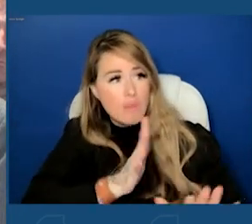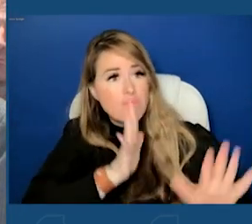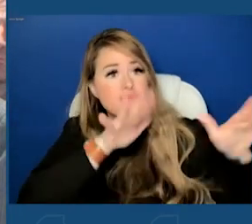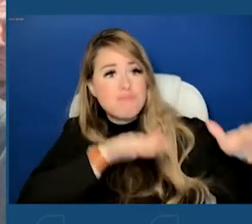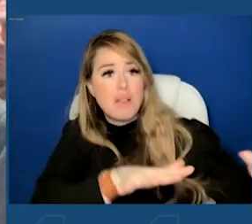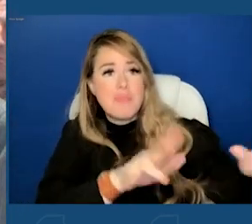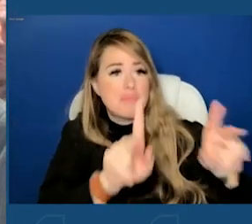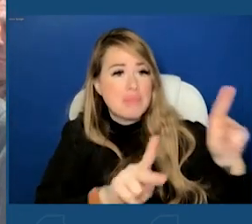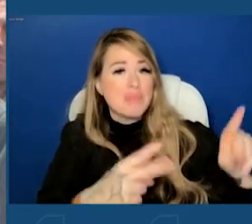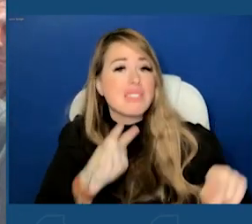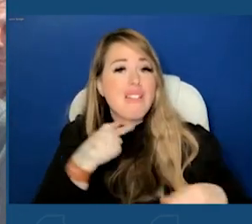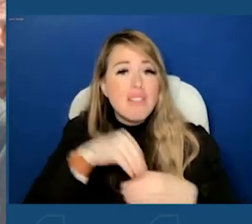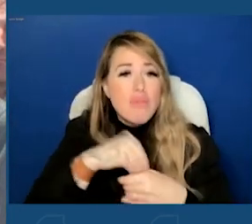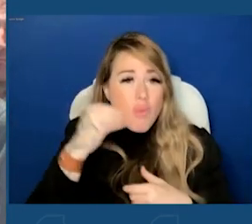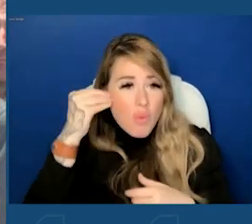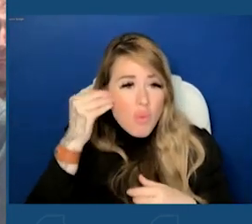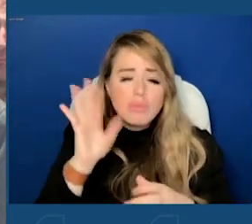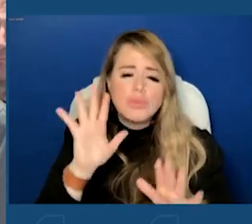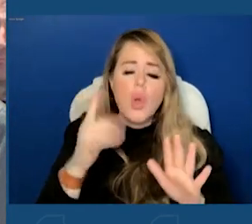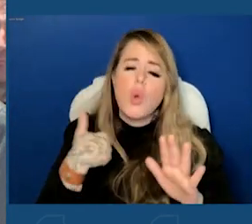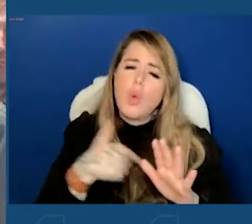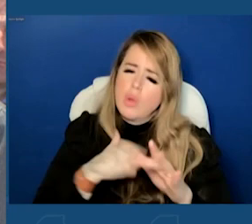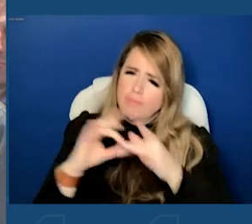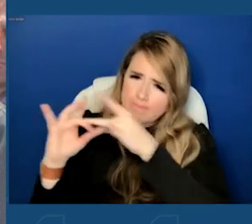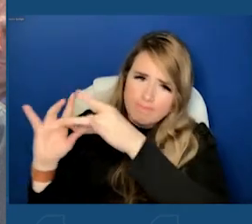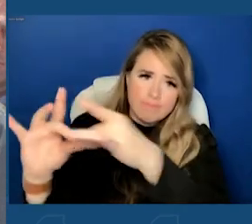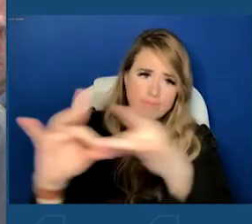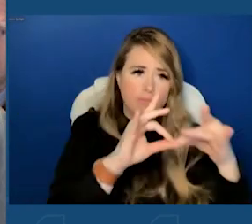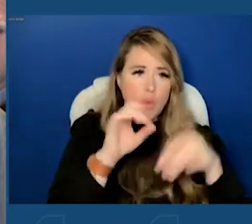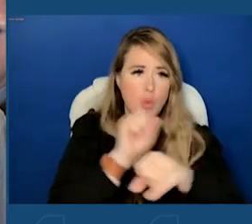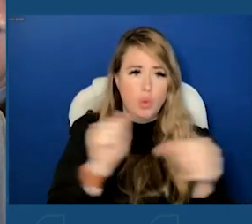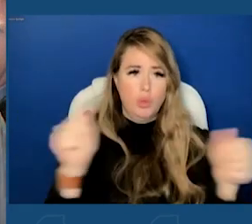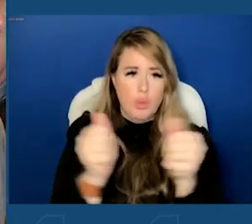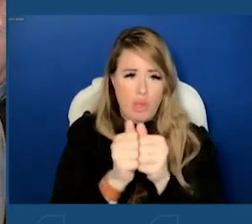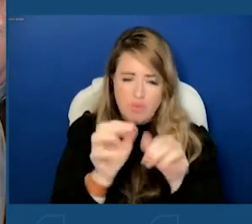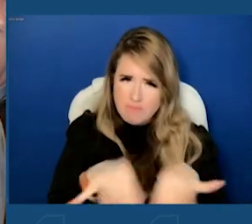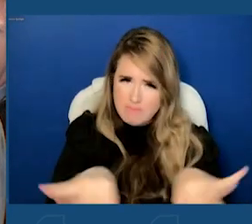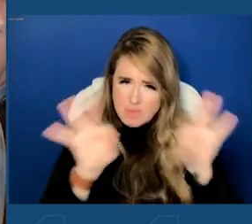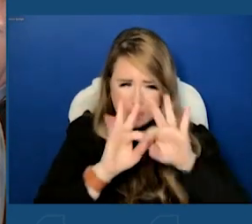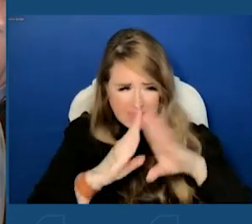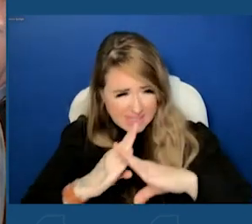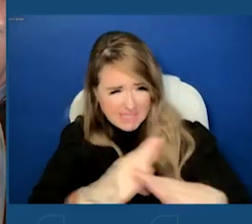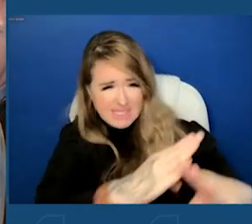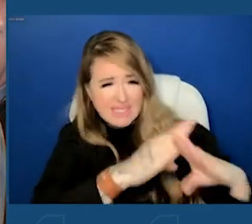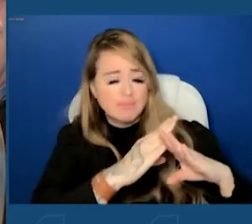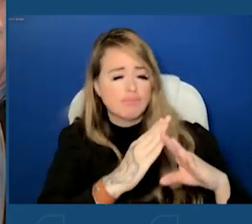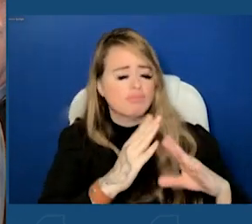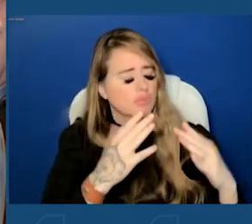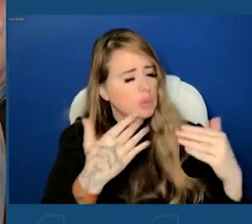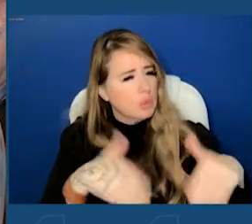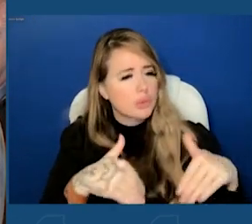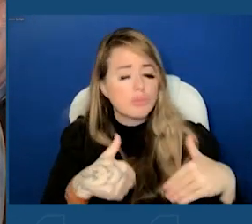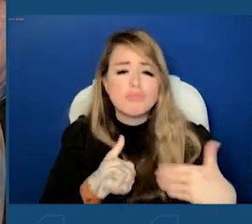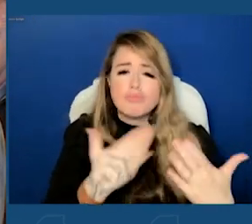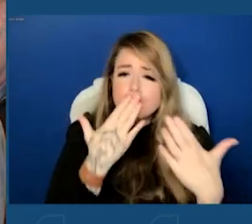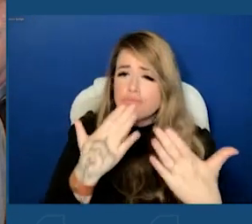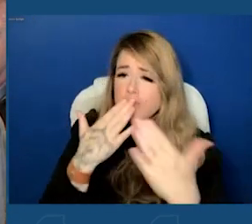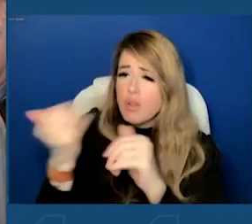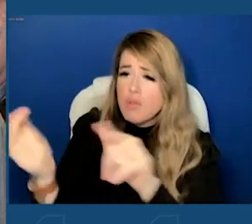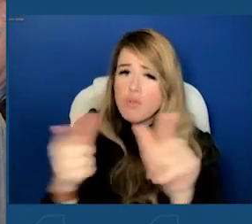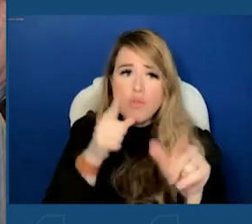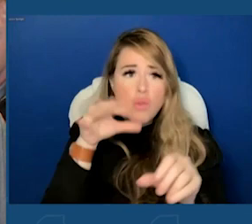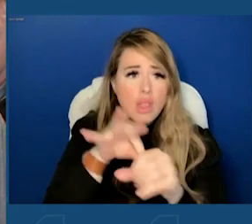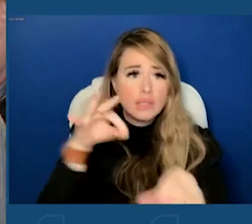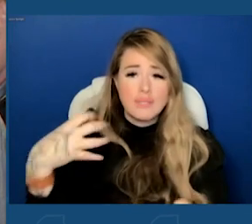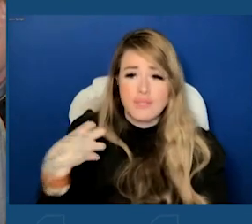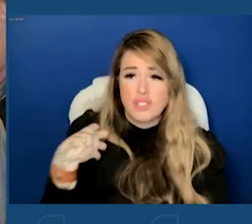of their homes. So working collectively together, I think that we can get that done. And I, again, want to just say thank you to all of the elected officials, because this is a